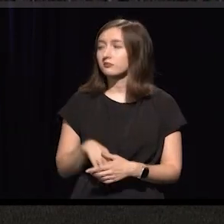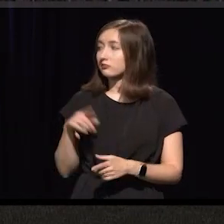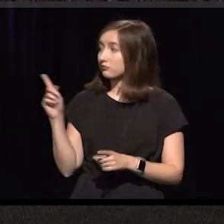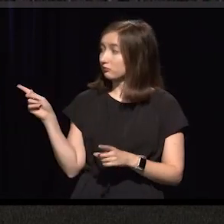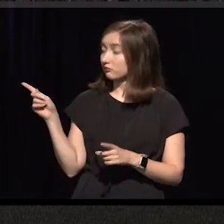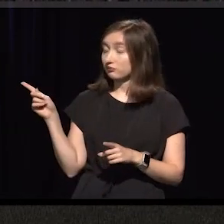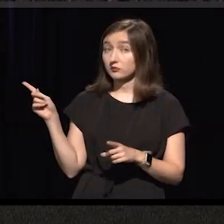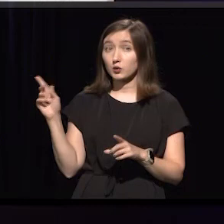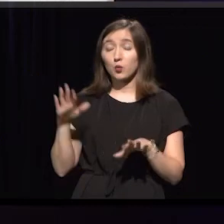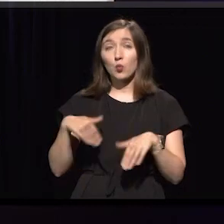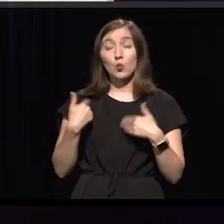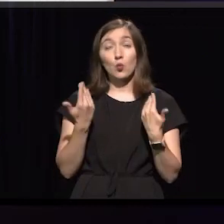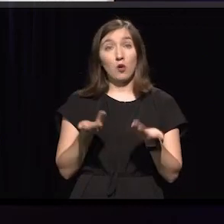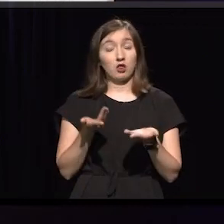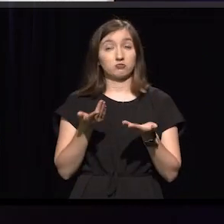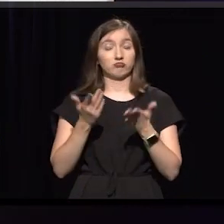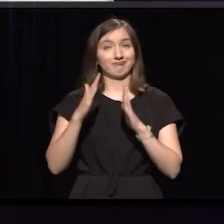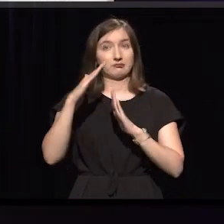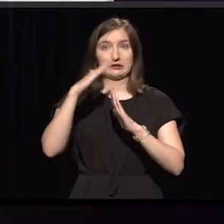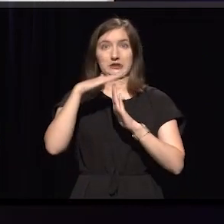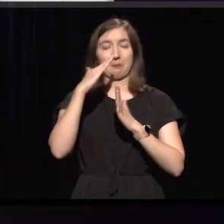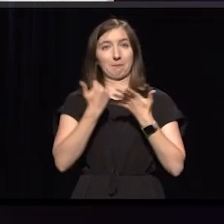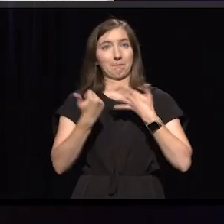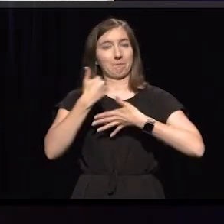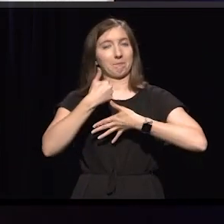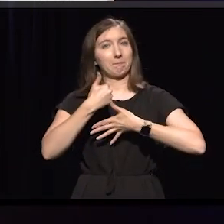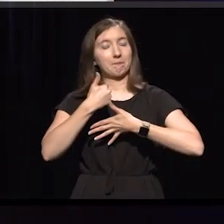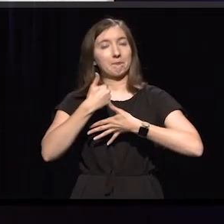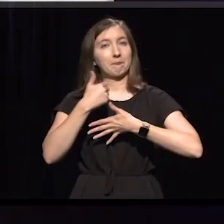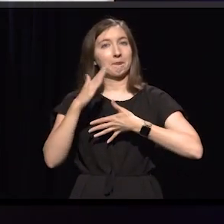Well, number one, we know that